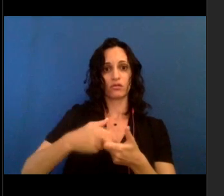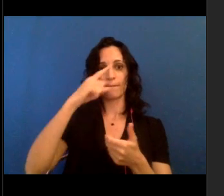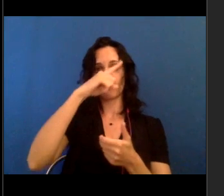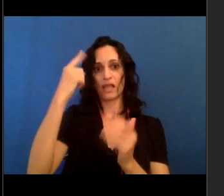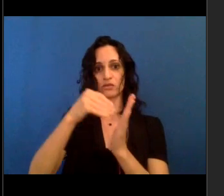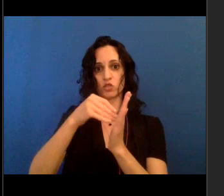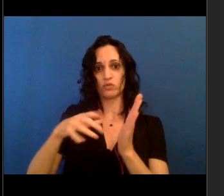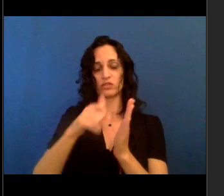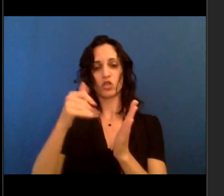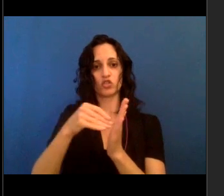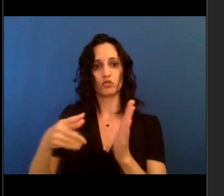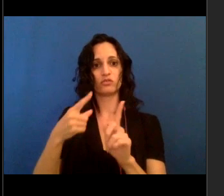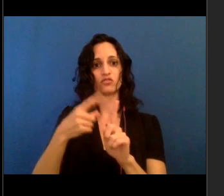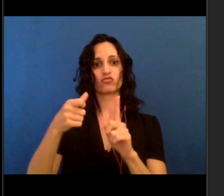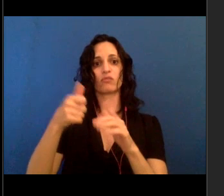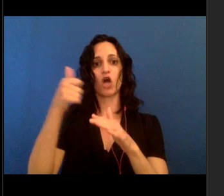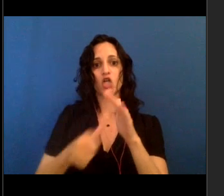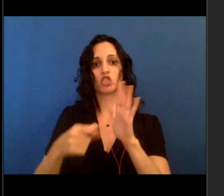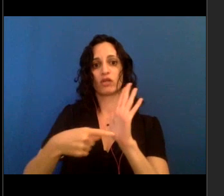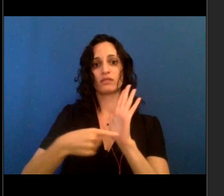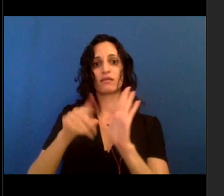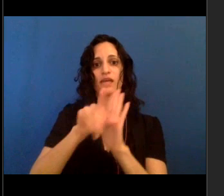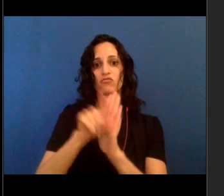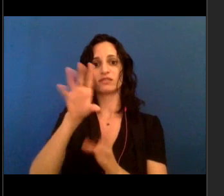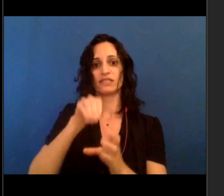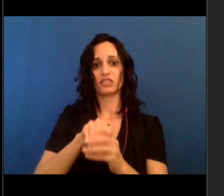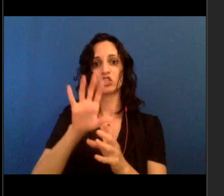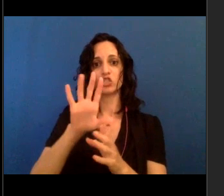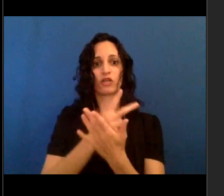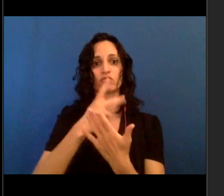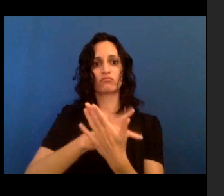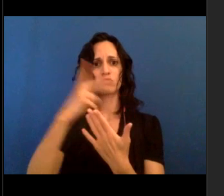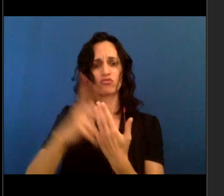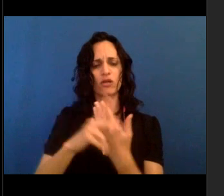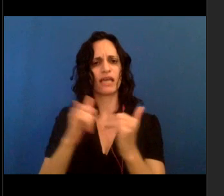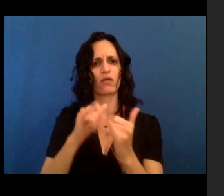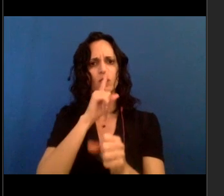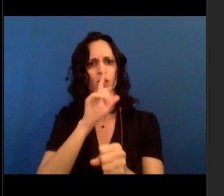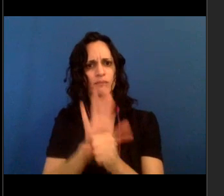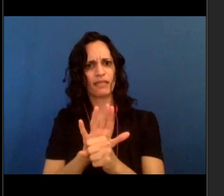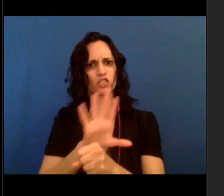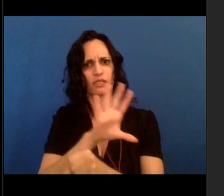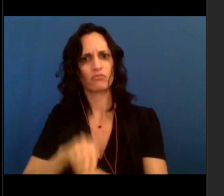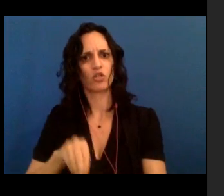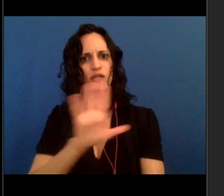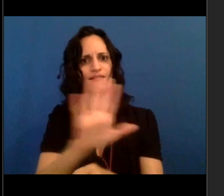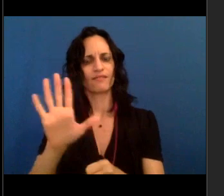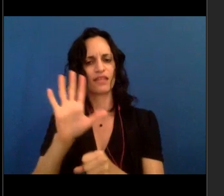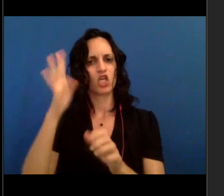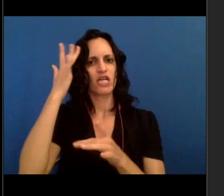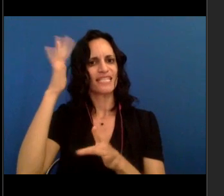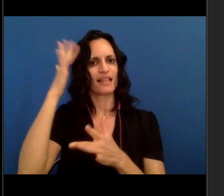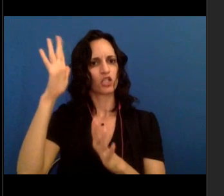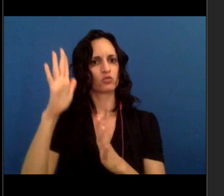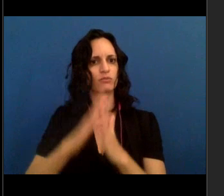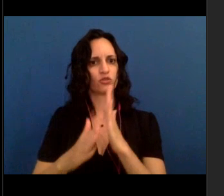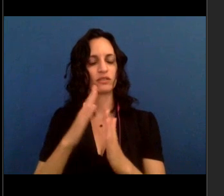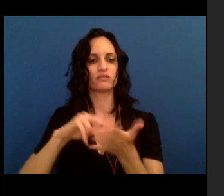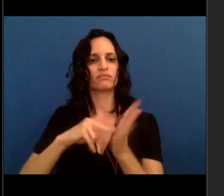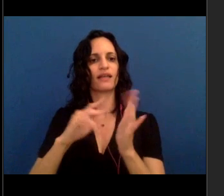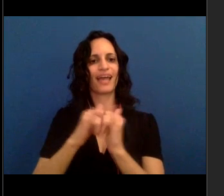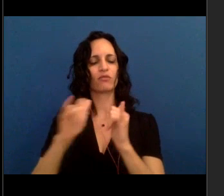underrepresented backgrounds into your graduate programs, how are you committing to being part of their intellectual communities? And by that, we mean, how are you